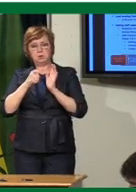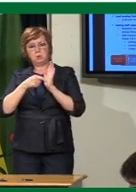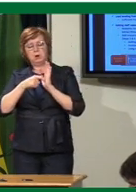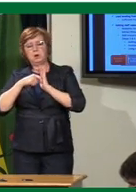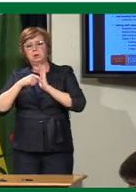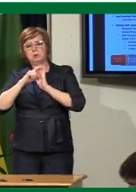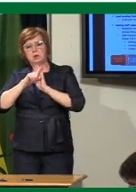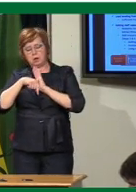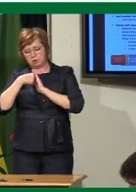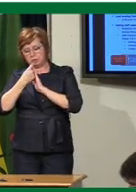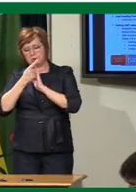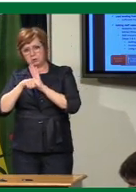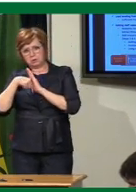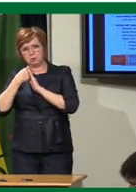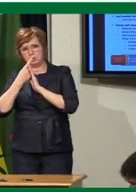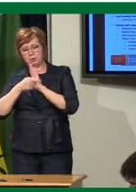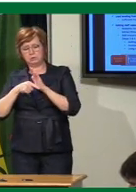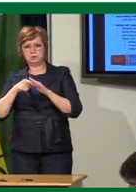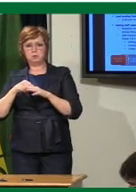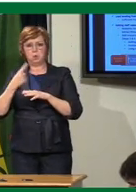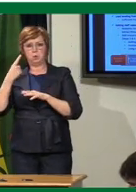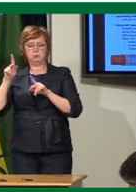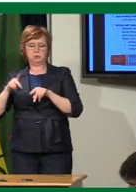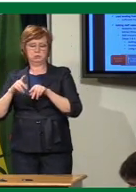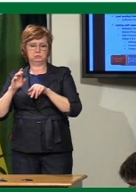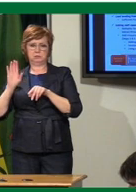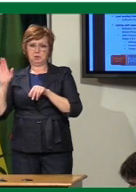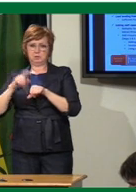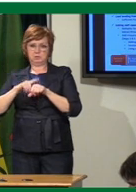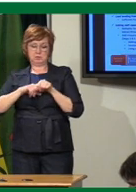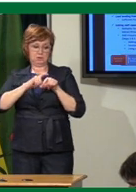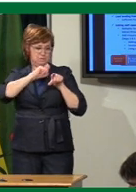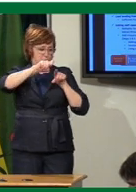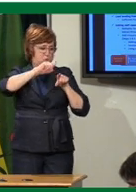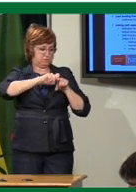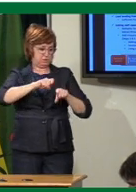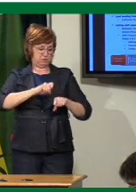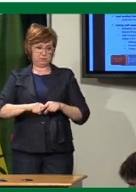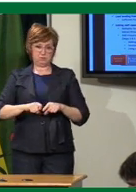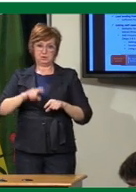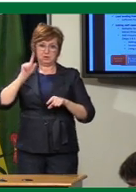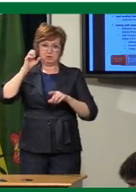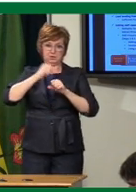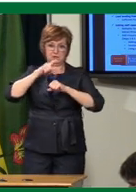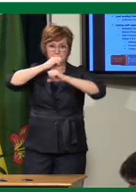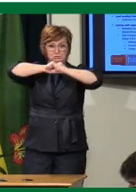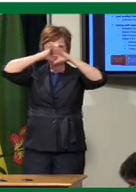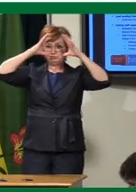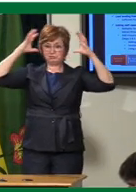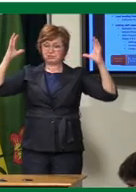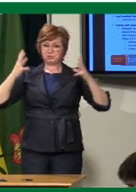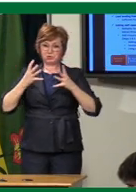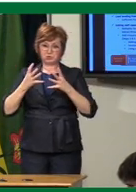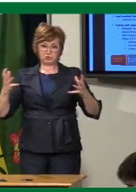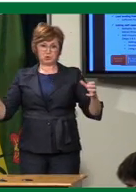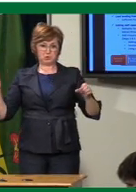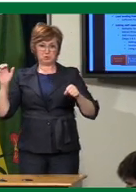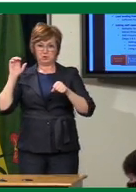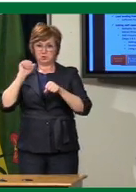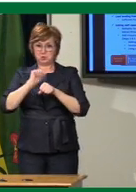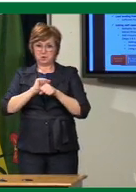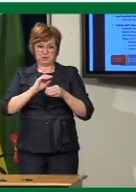arrive and the number of contacts associated with each one of those, how the number, then the amount of work just